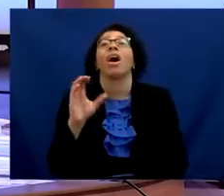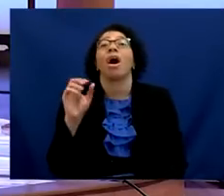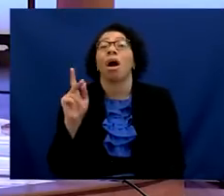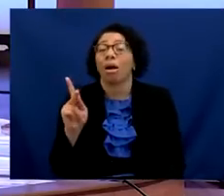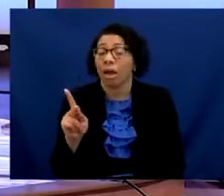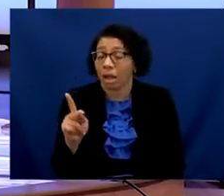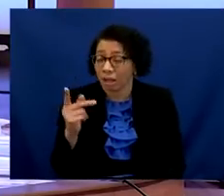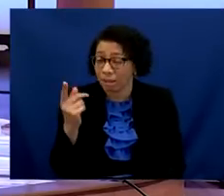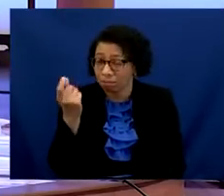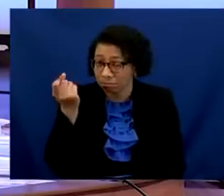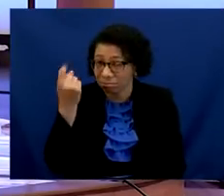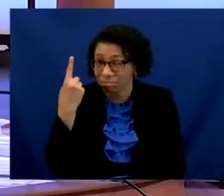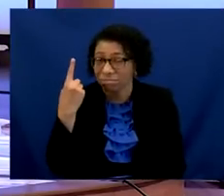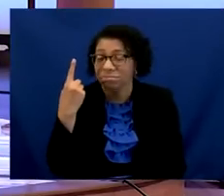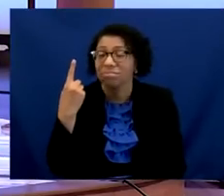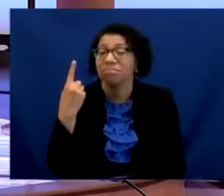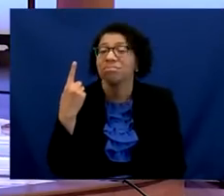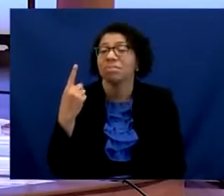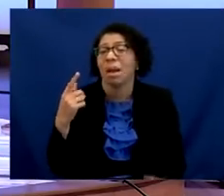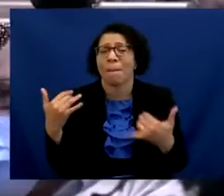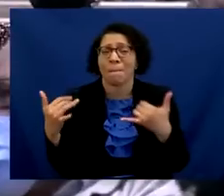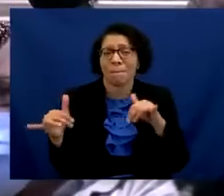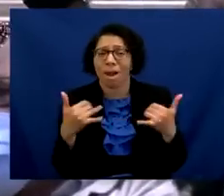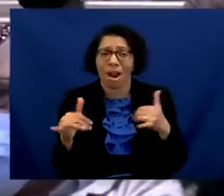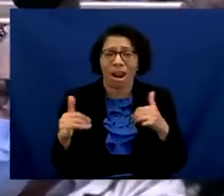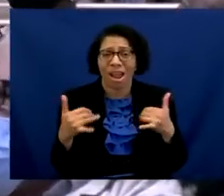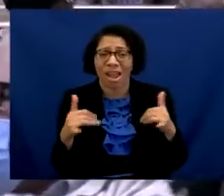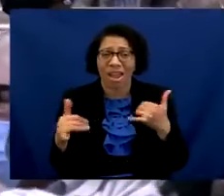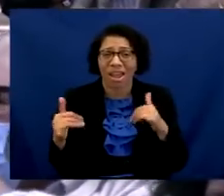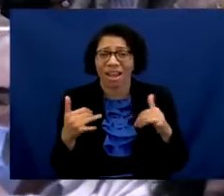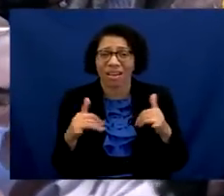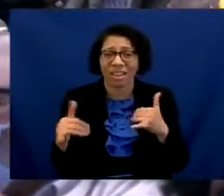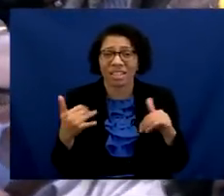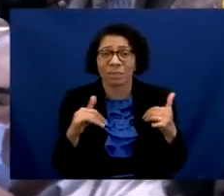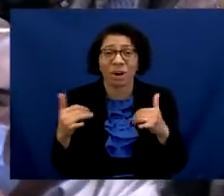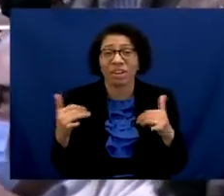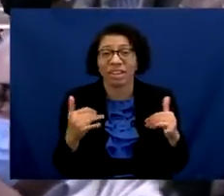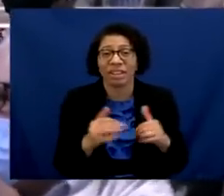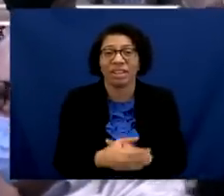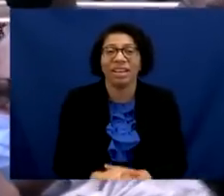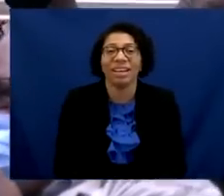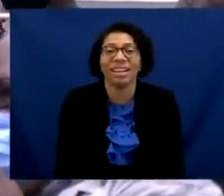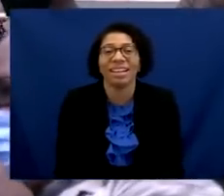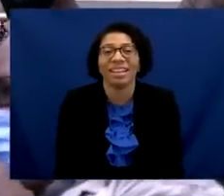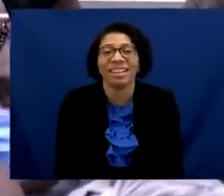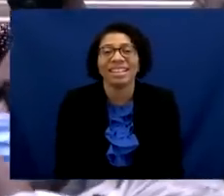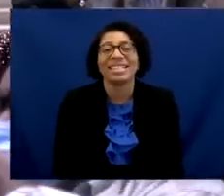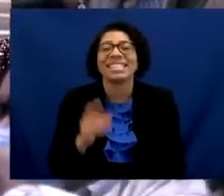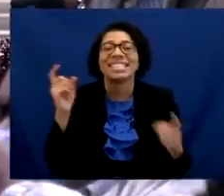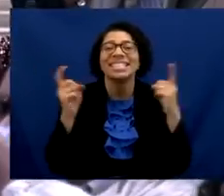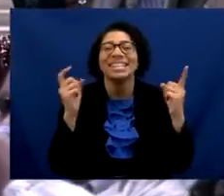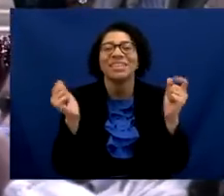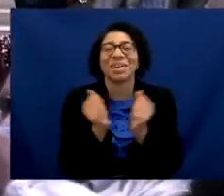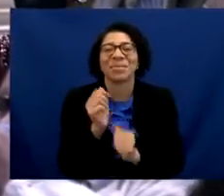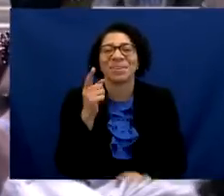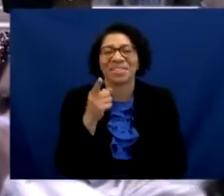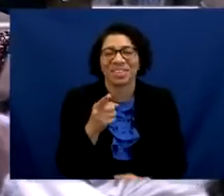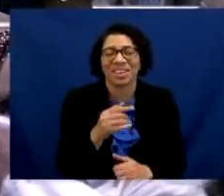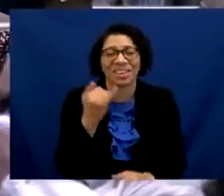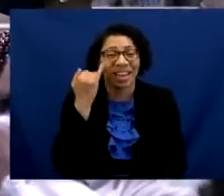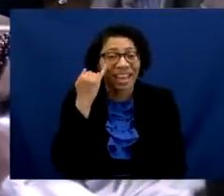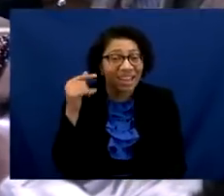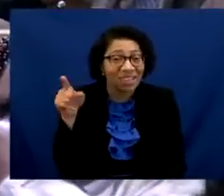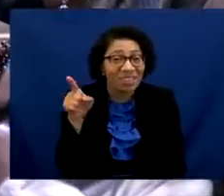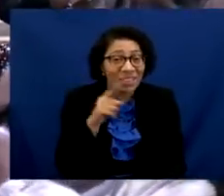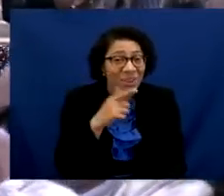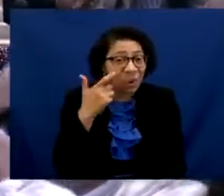see. Party like a rock star. Amen. Praise the Lord. Well, we celebrate with you. If you're watching, Deaconess Hicks,